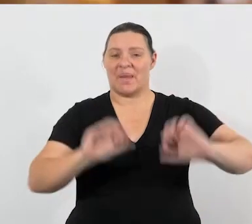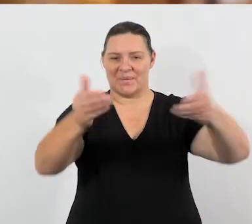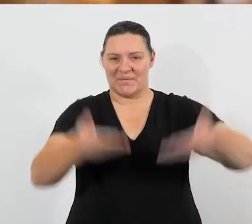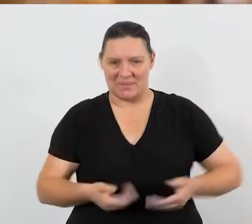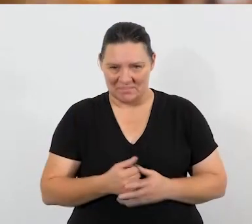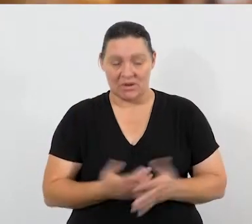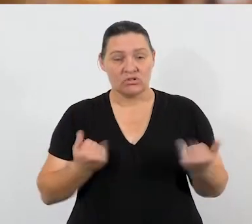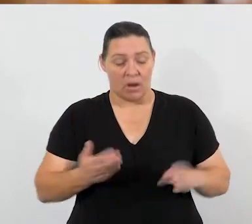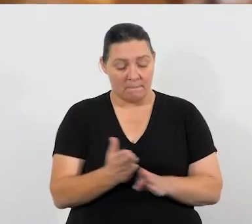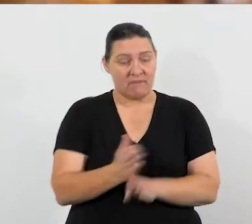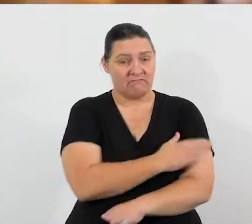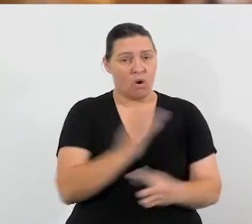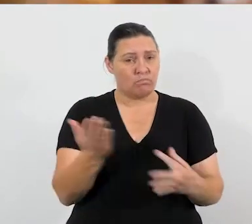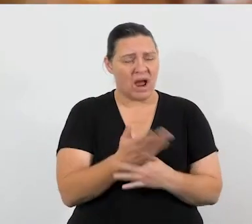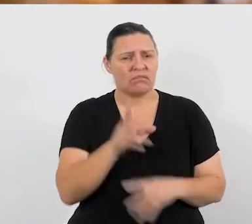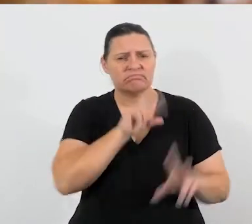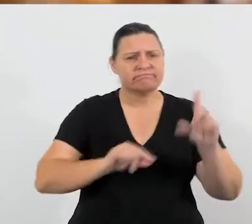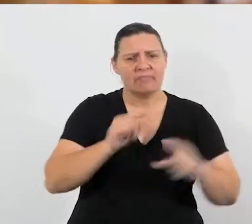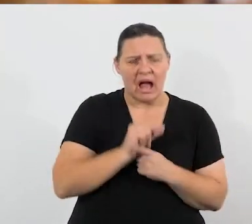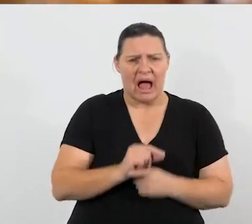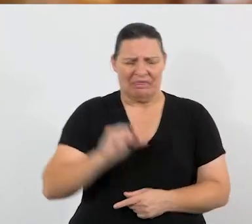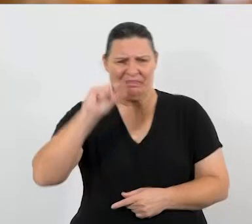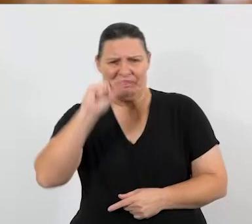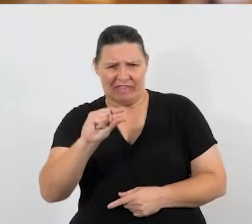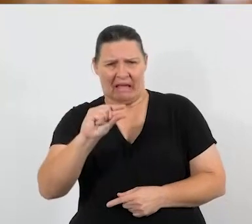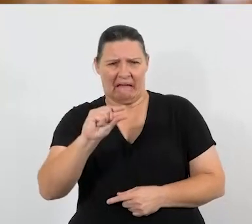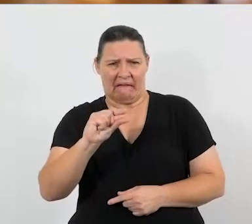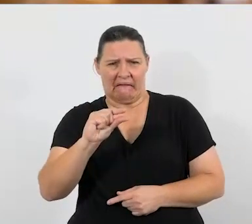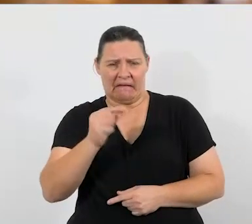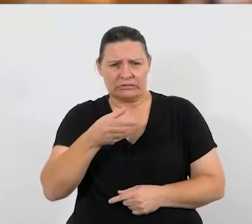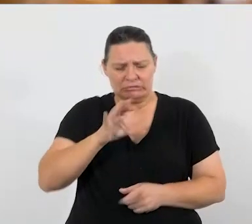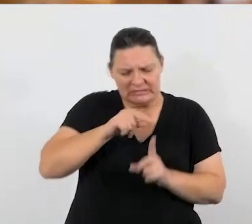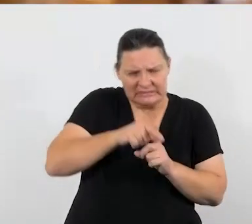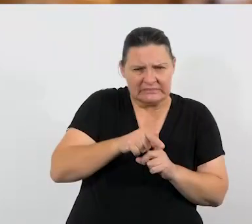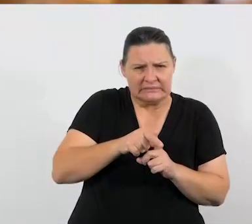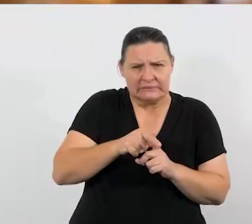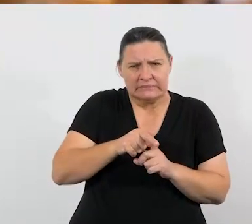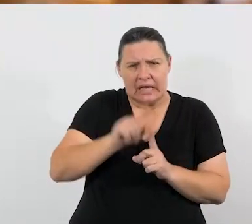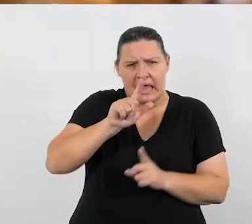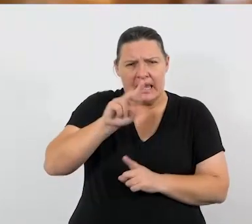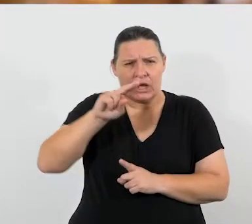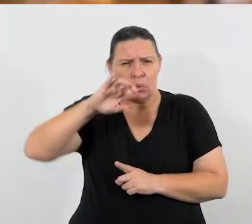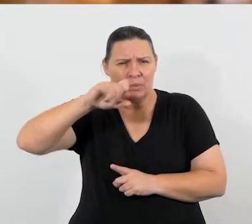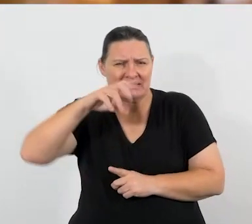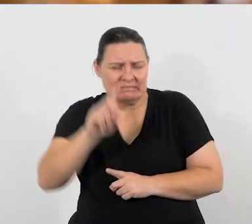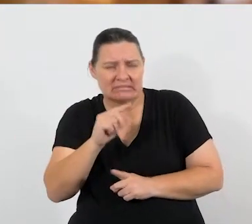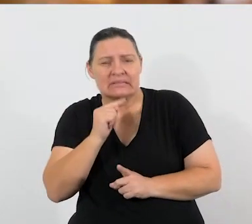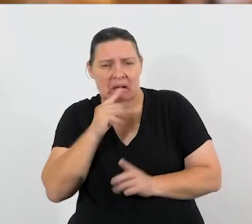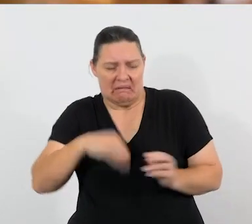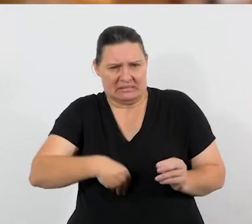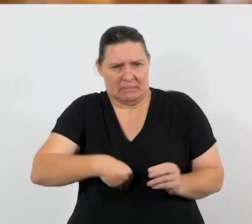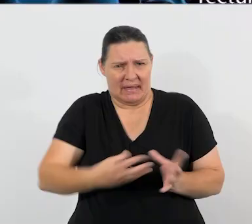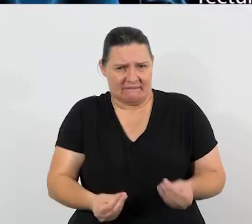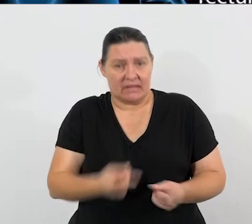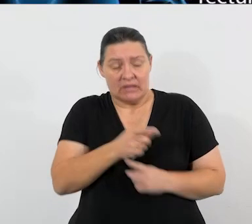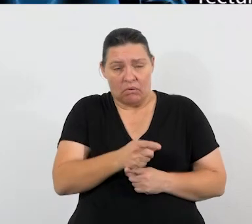Welcome back. So before the break, we were speaking about the thick liquid that is formed in the stomach. So now let us find out what happens to